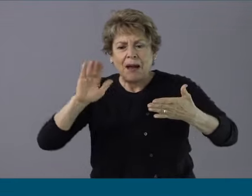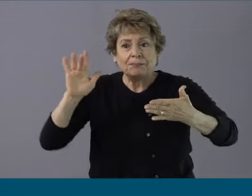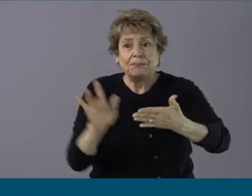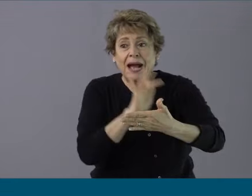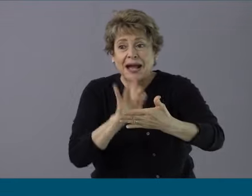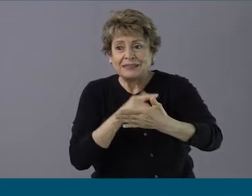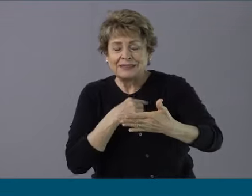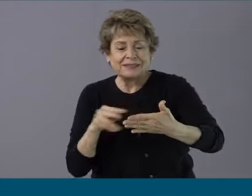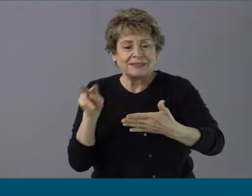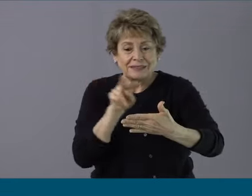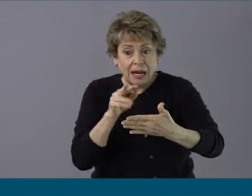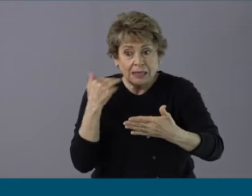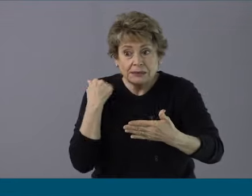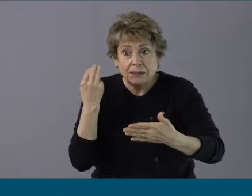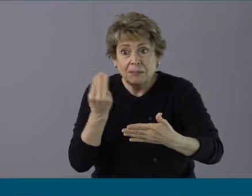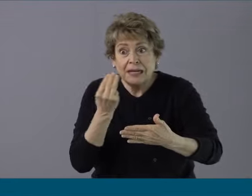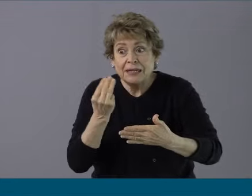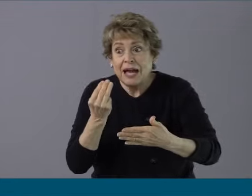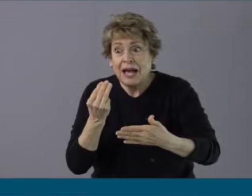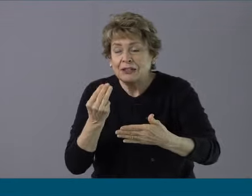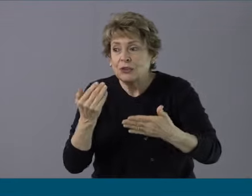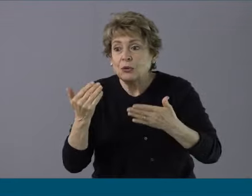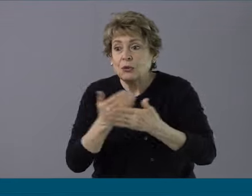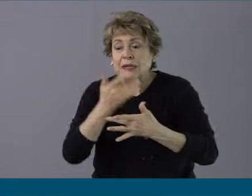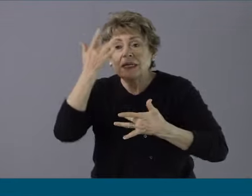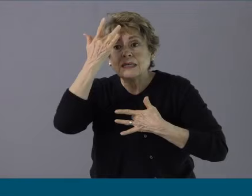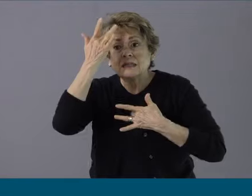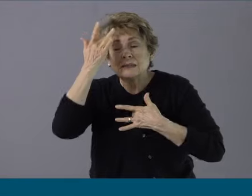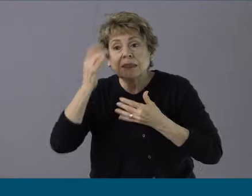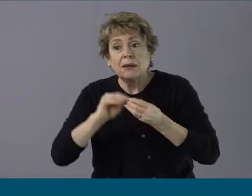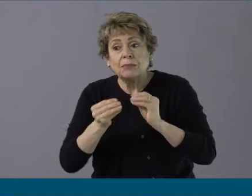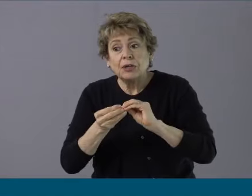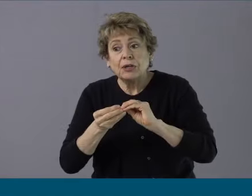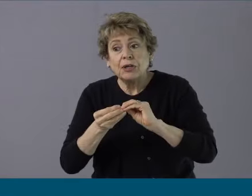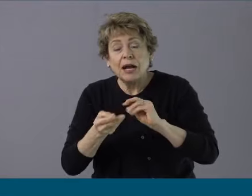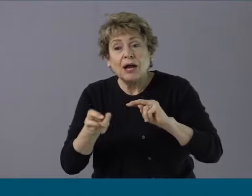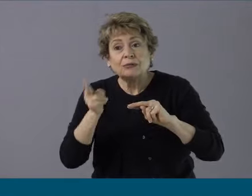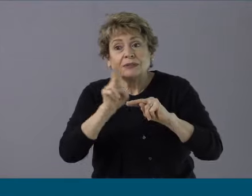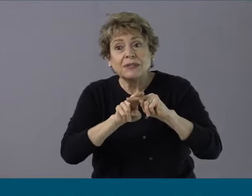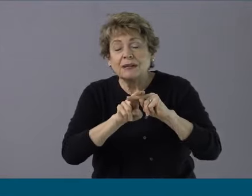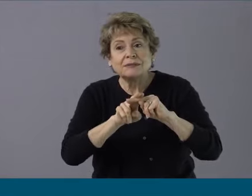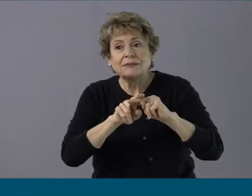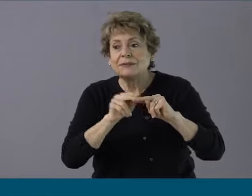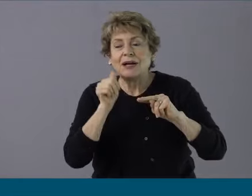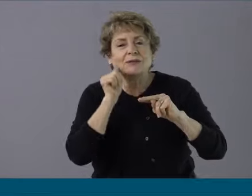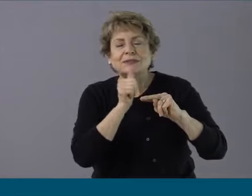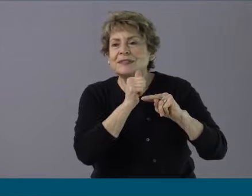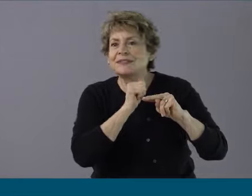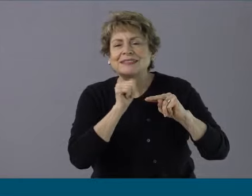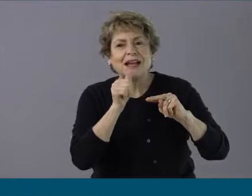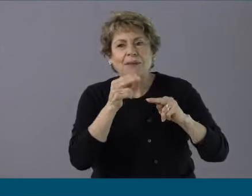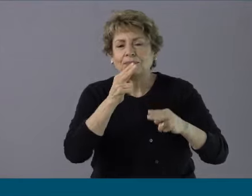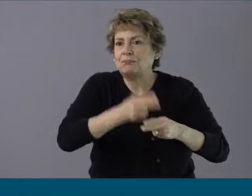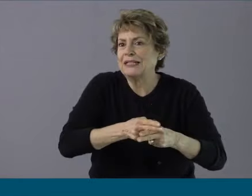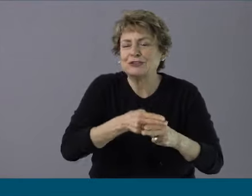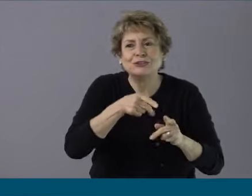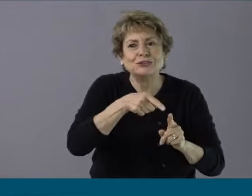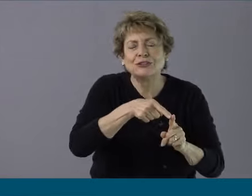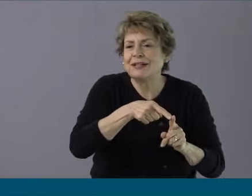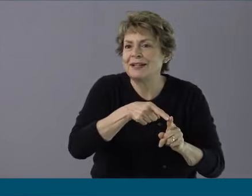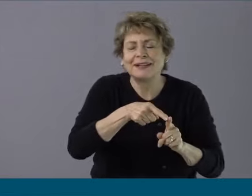new cases are increasing, I couldn't find Arizona because Arizona wasn't there. Arizona had moved to a